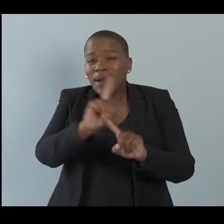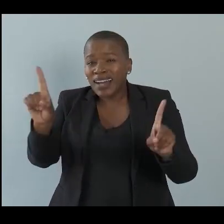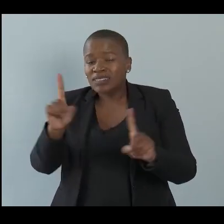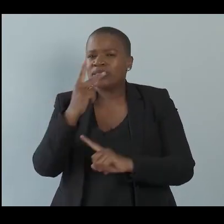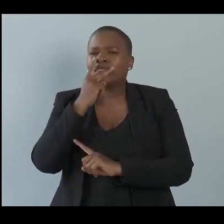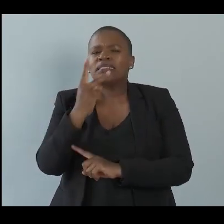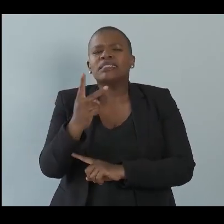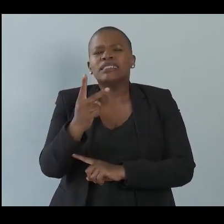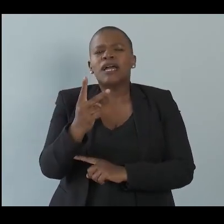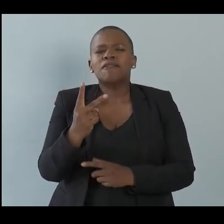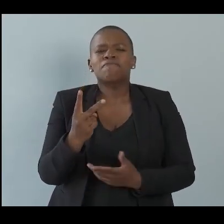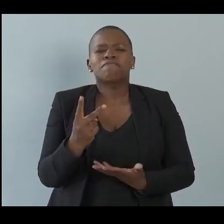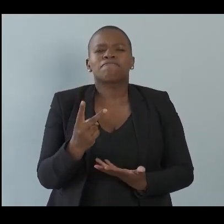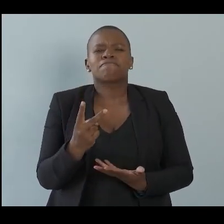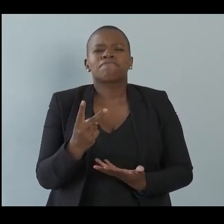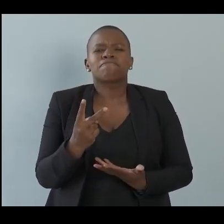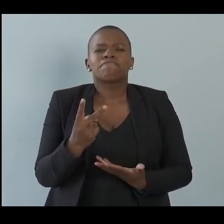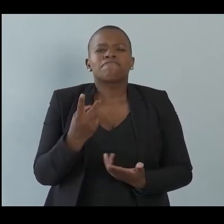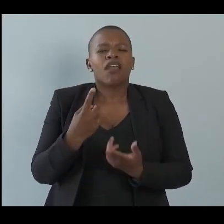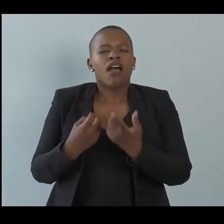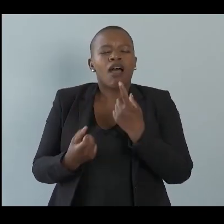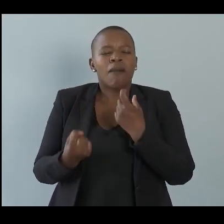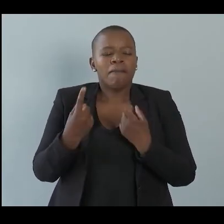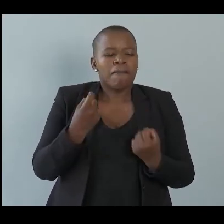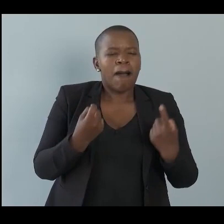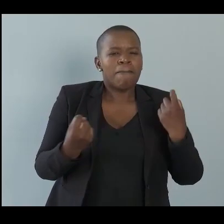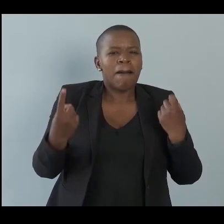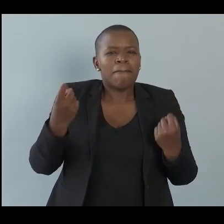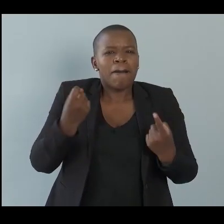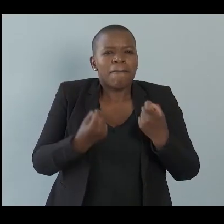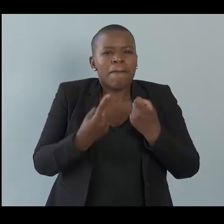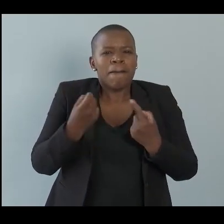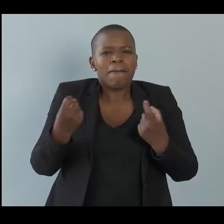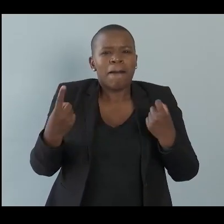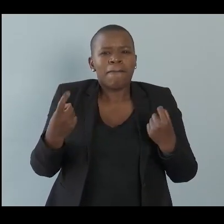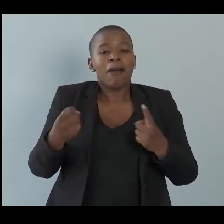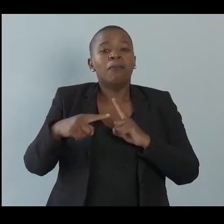effect. We have clawed back market share with net subscriber additions of